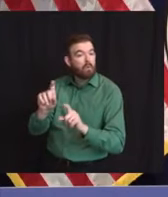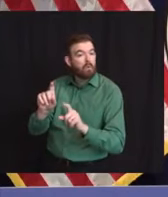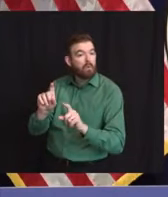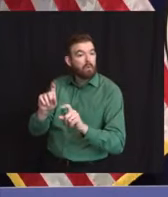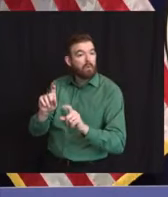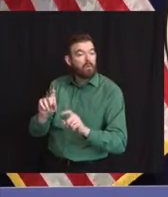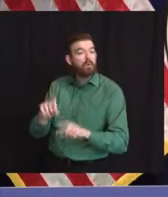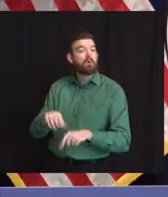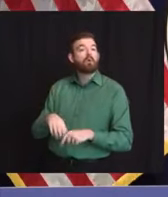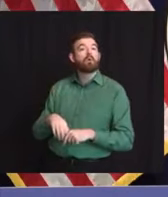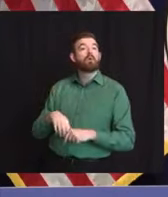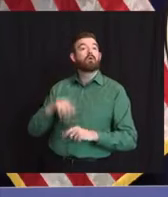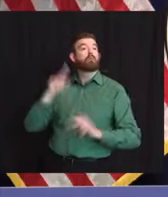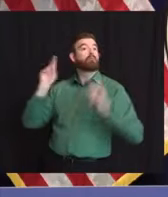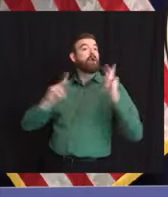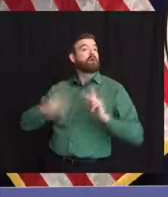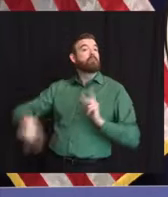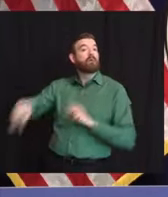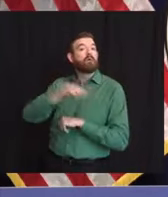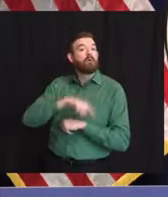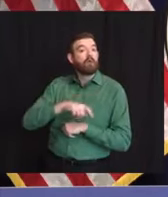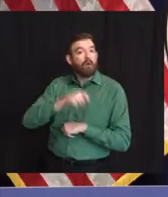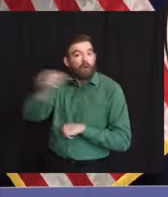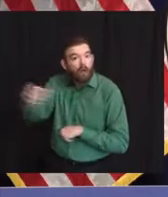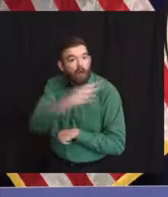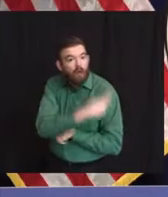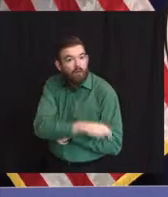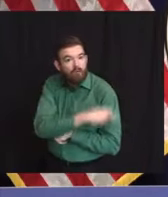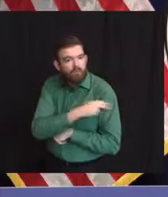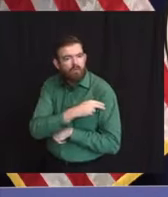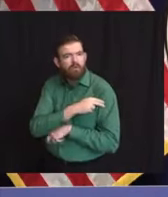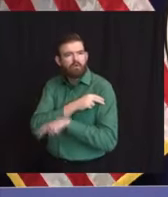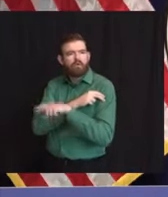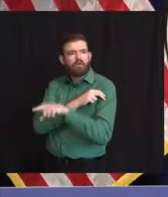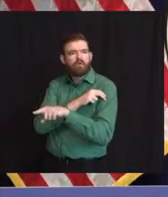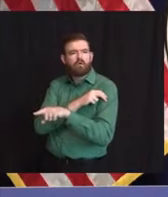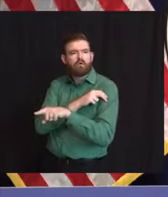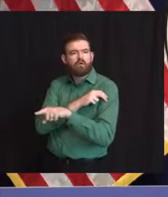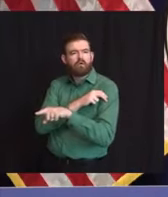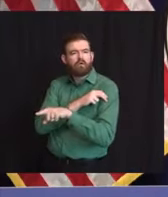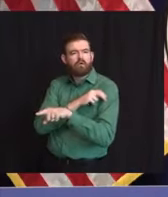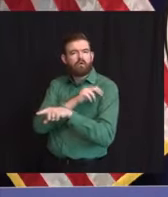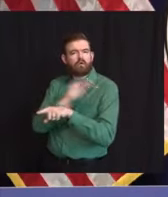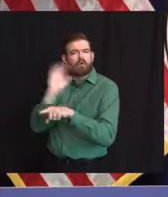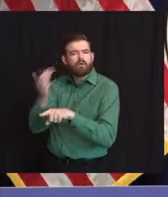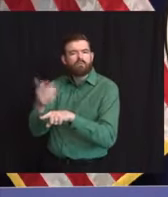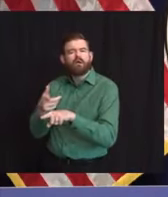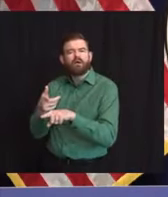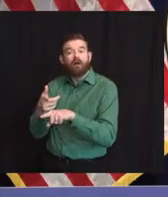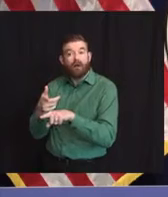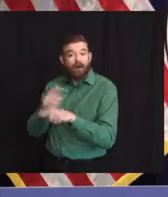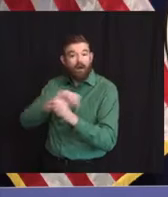just isolating them and letting others begin to reopen up? Okay. A couple of things.